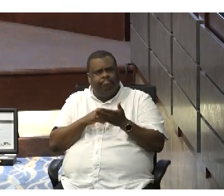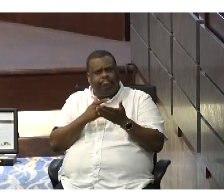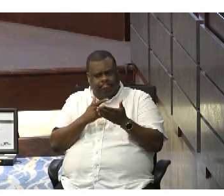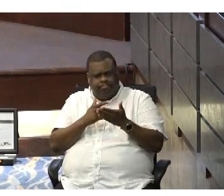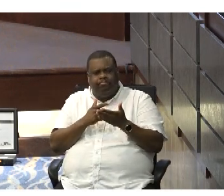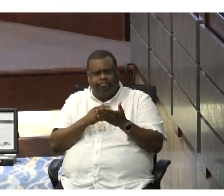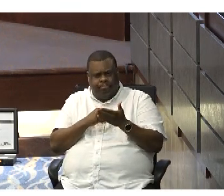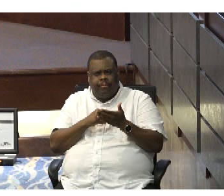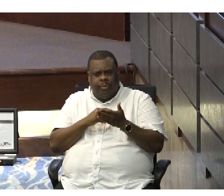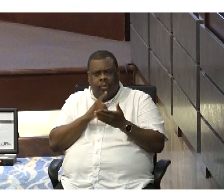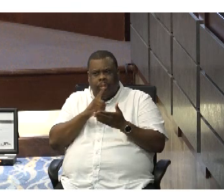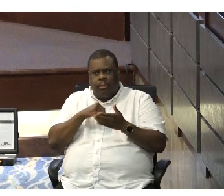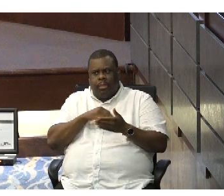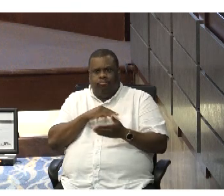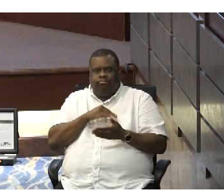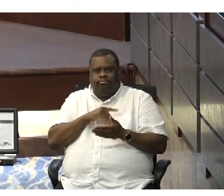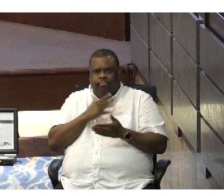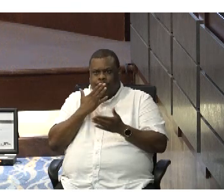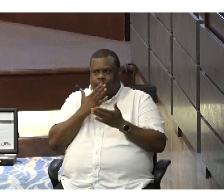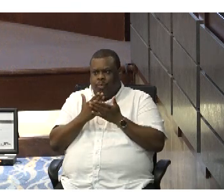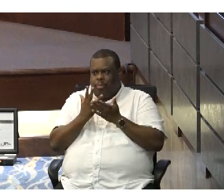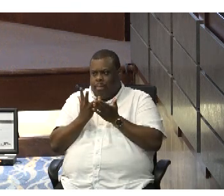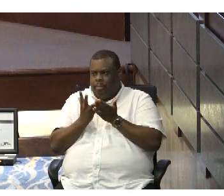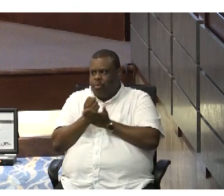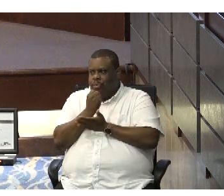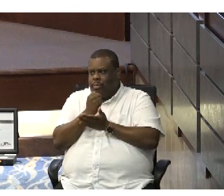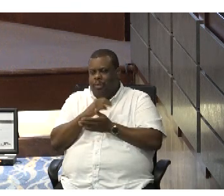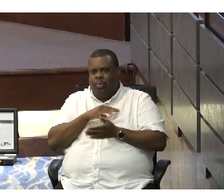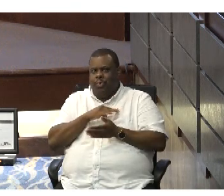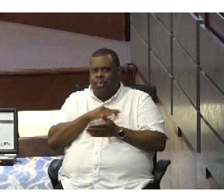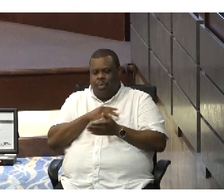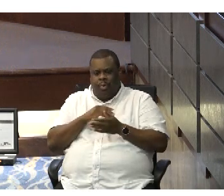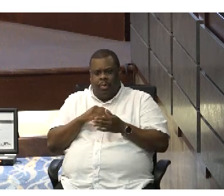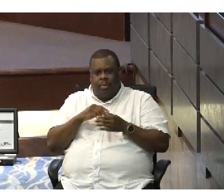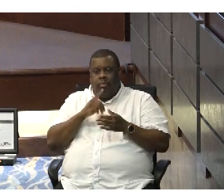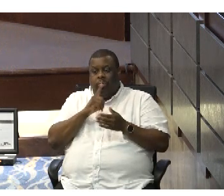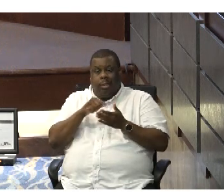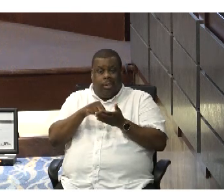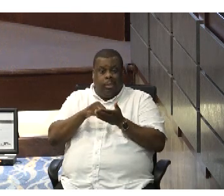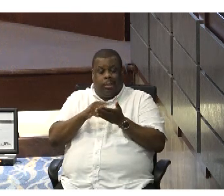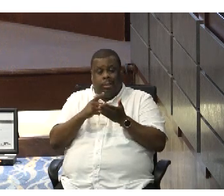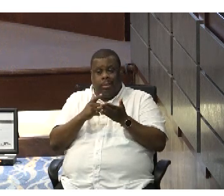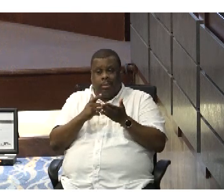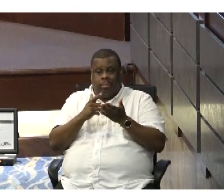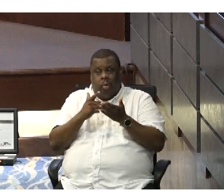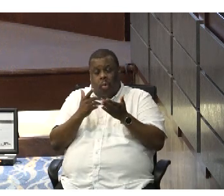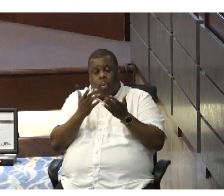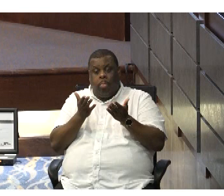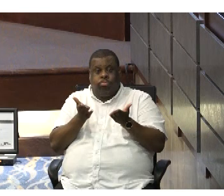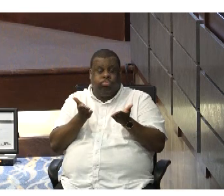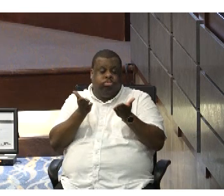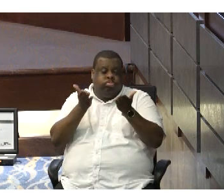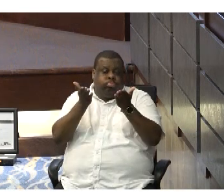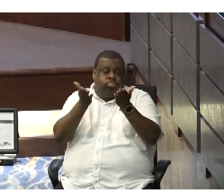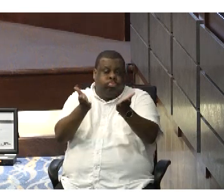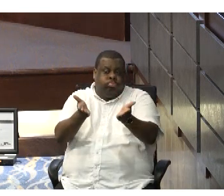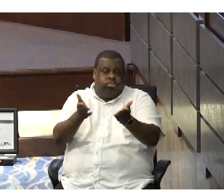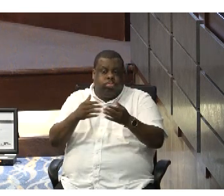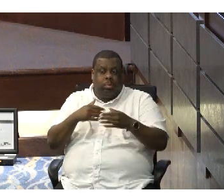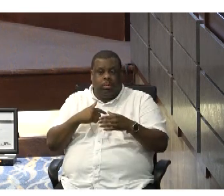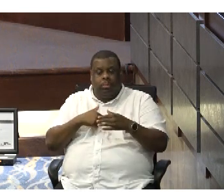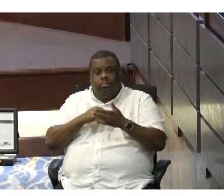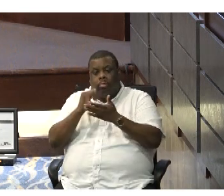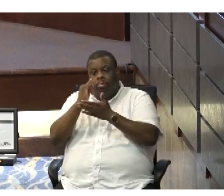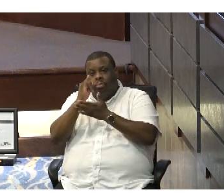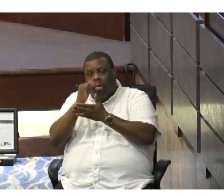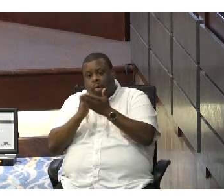Seeing what this opportunity means takes us way beyond just providing state-of-the-art performing